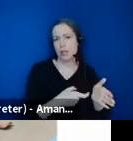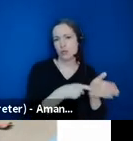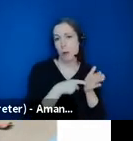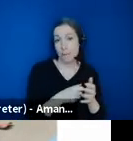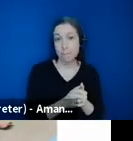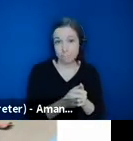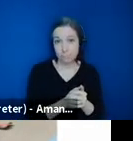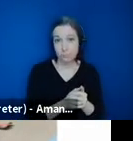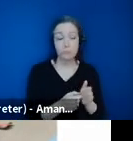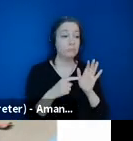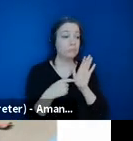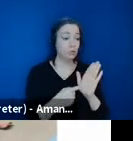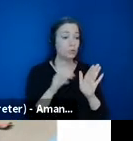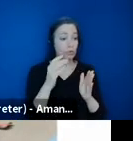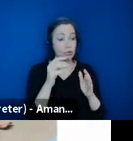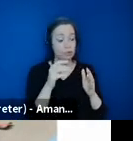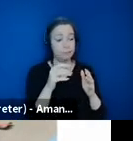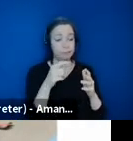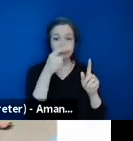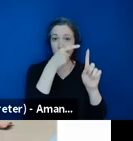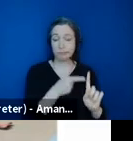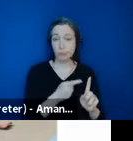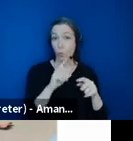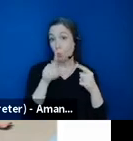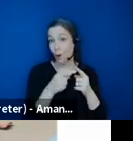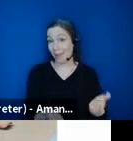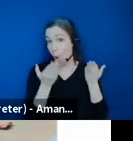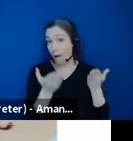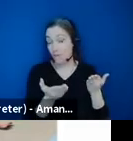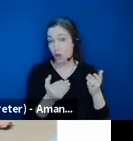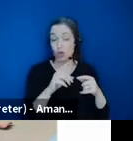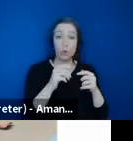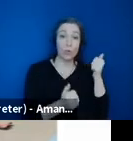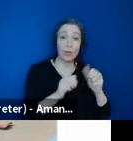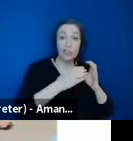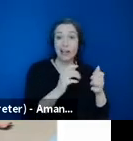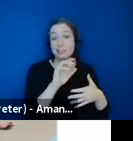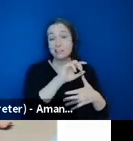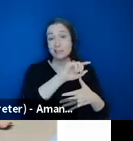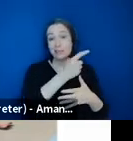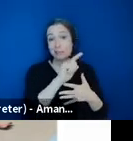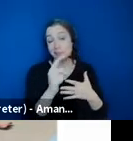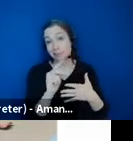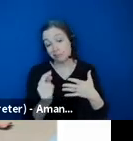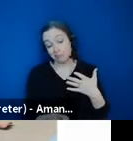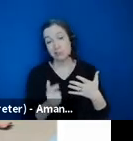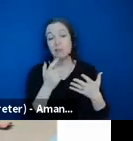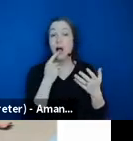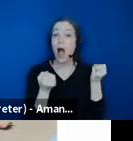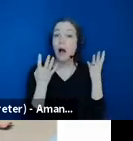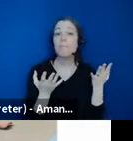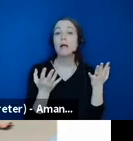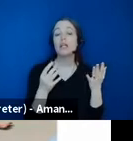an outline of courses. The course sequence when they're offered how many credits per semester. It's a really